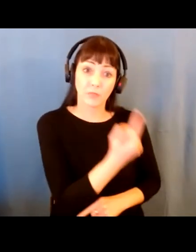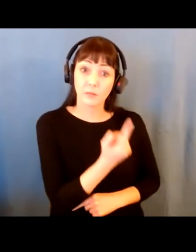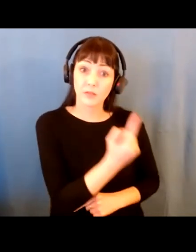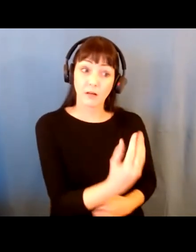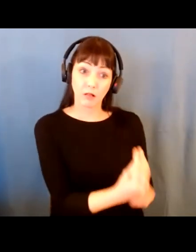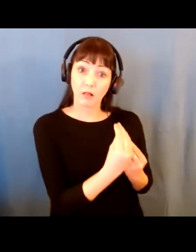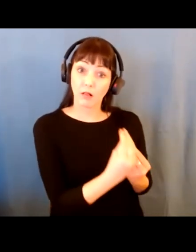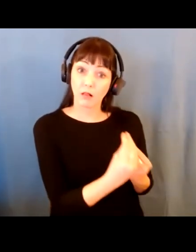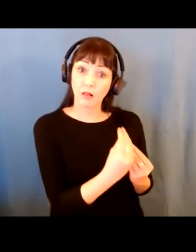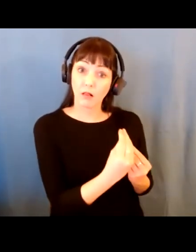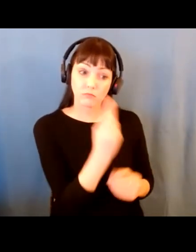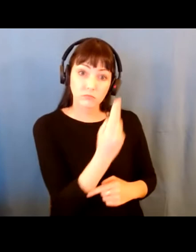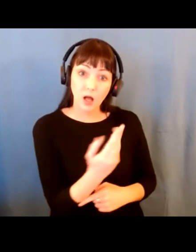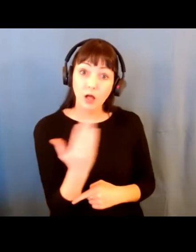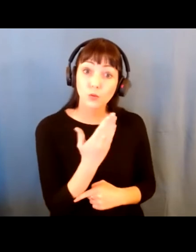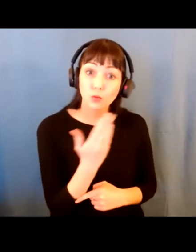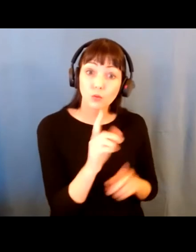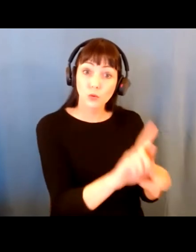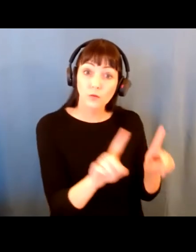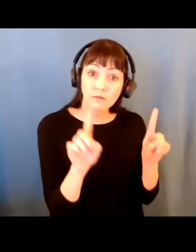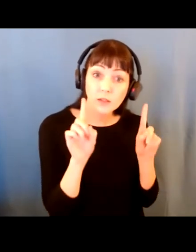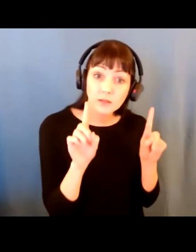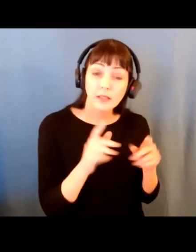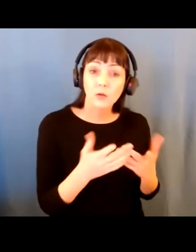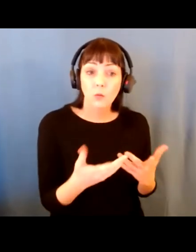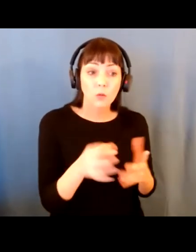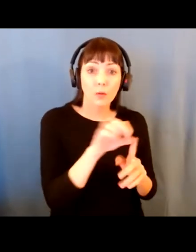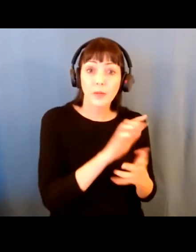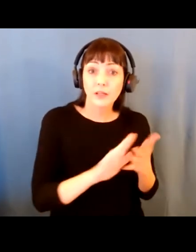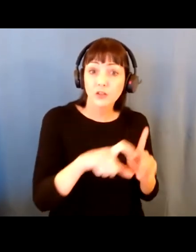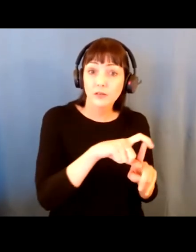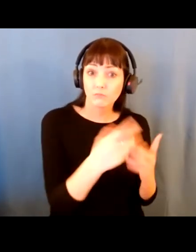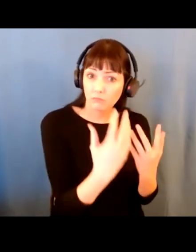art schools or universities, or have taken PhD studies.